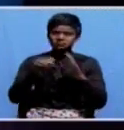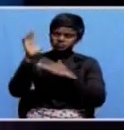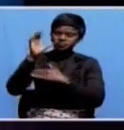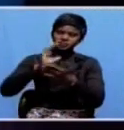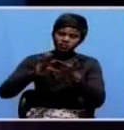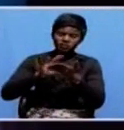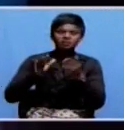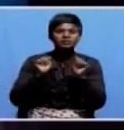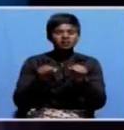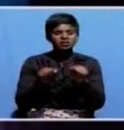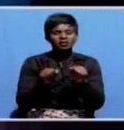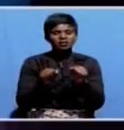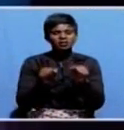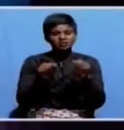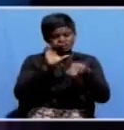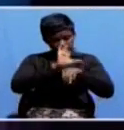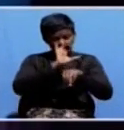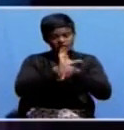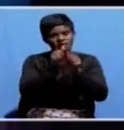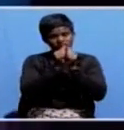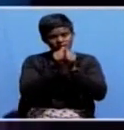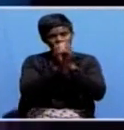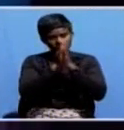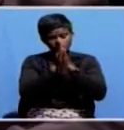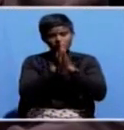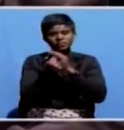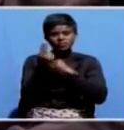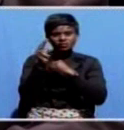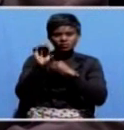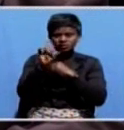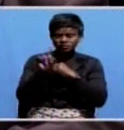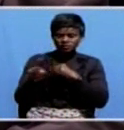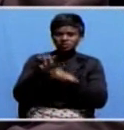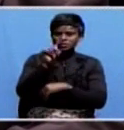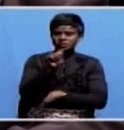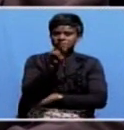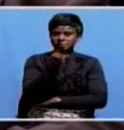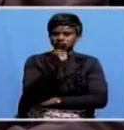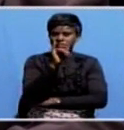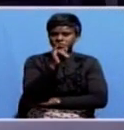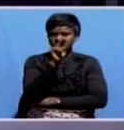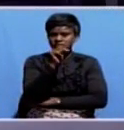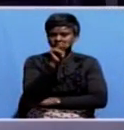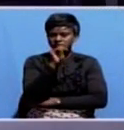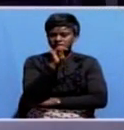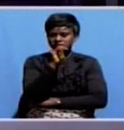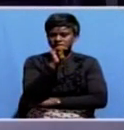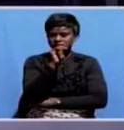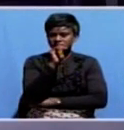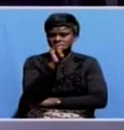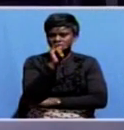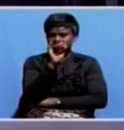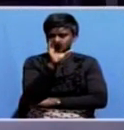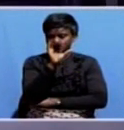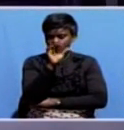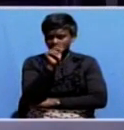congregated with him at Trinity. And he was a lay preacher. Stories you have to tell about that? Well, he was